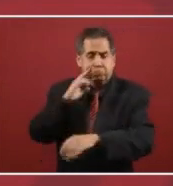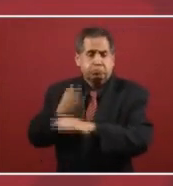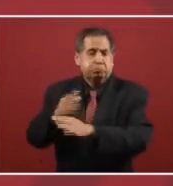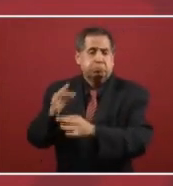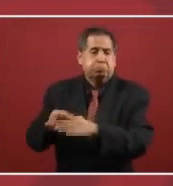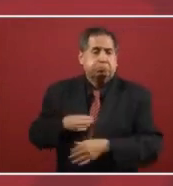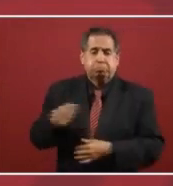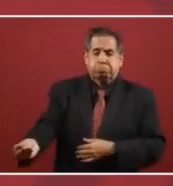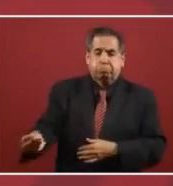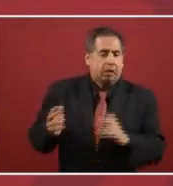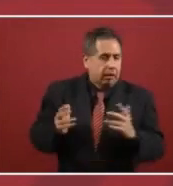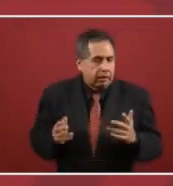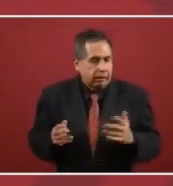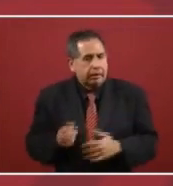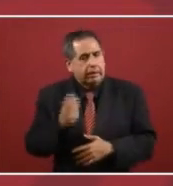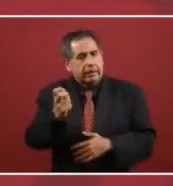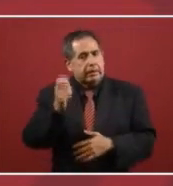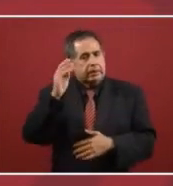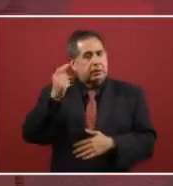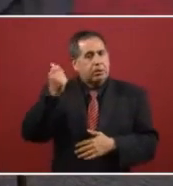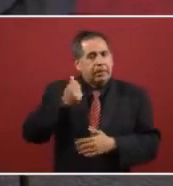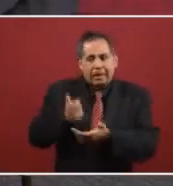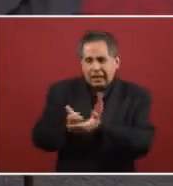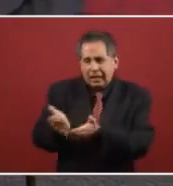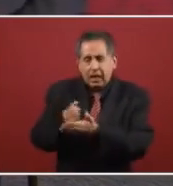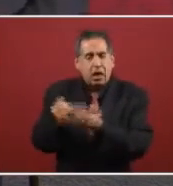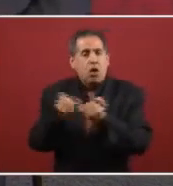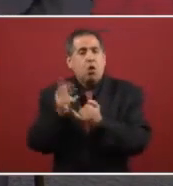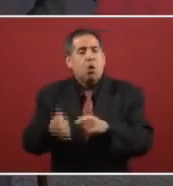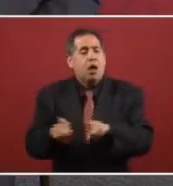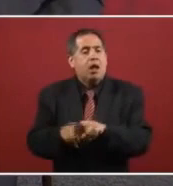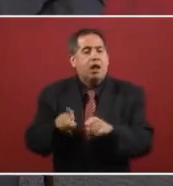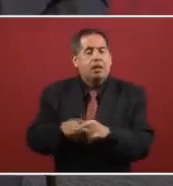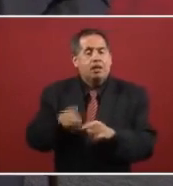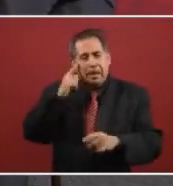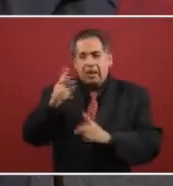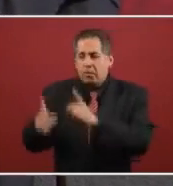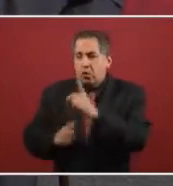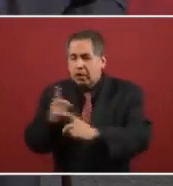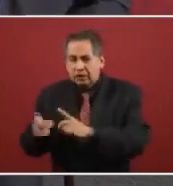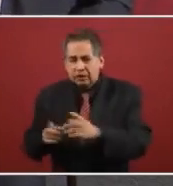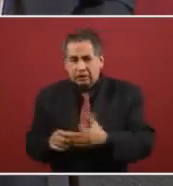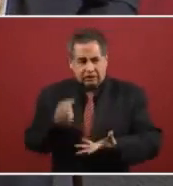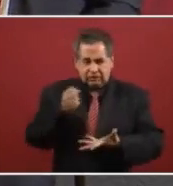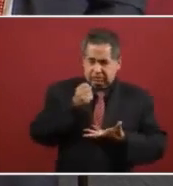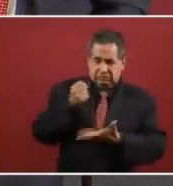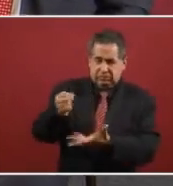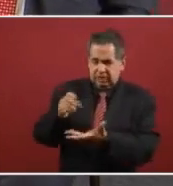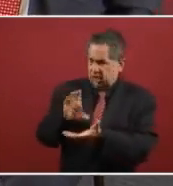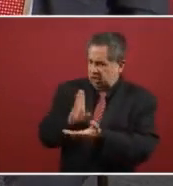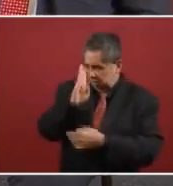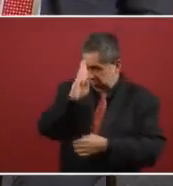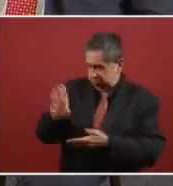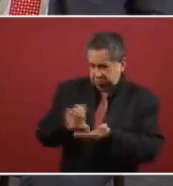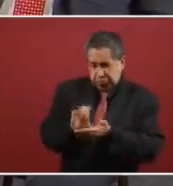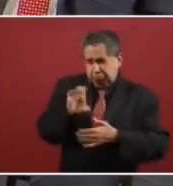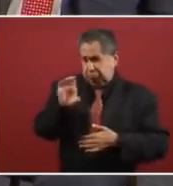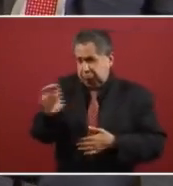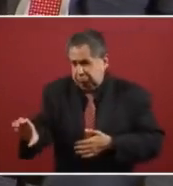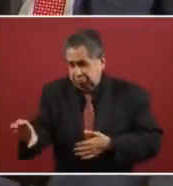That's what we're talking about. Like grants to the sports. Why administer it?